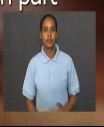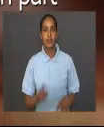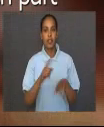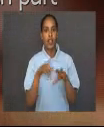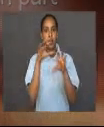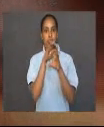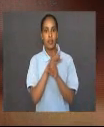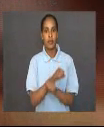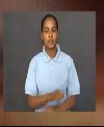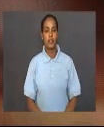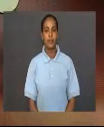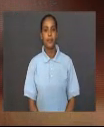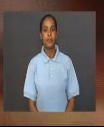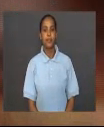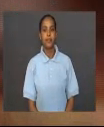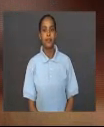Time's up.